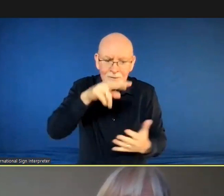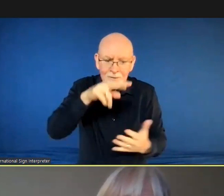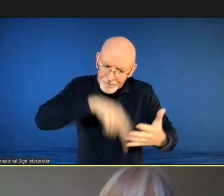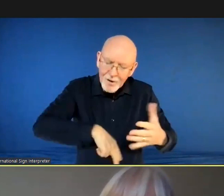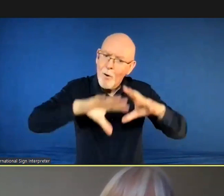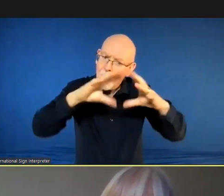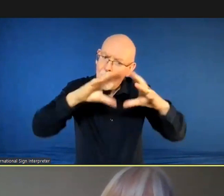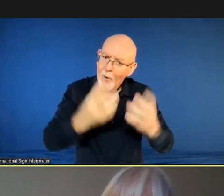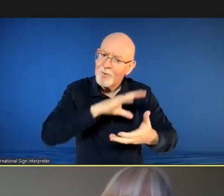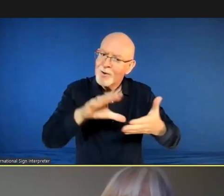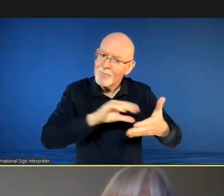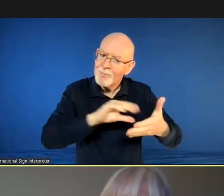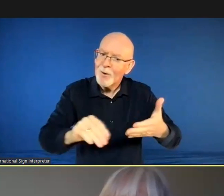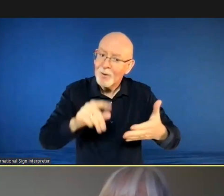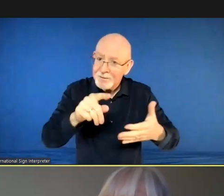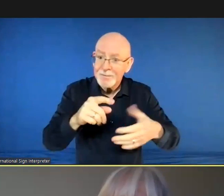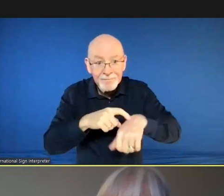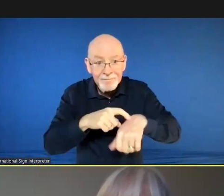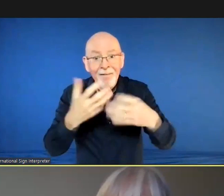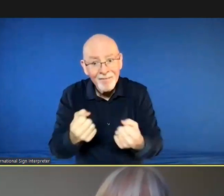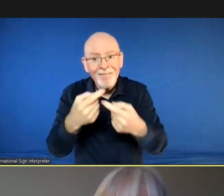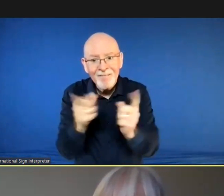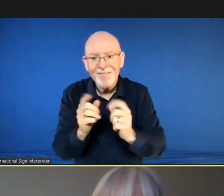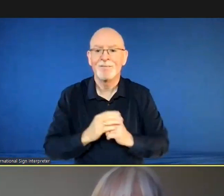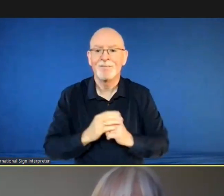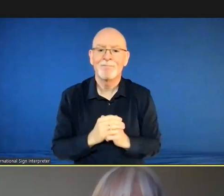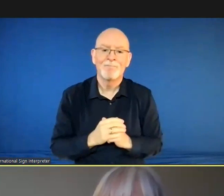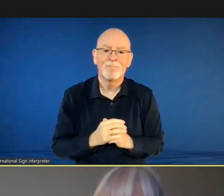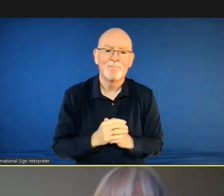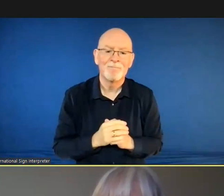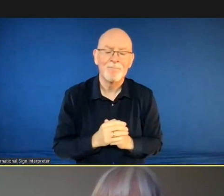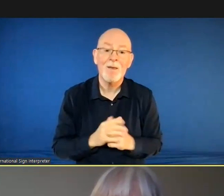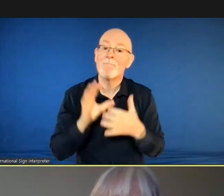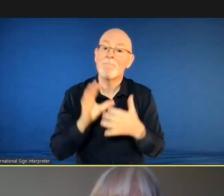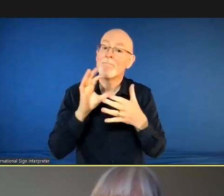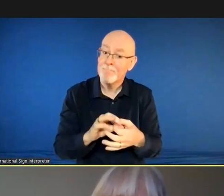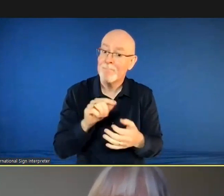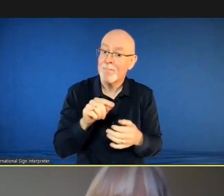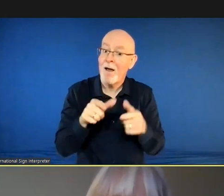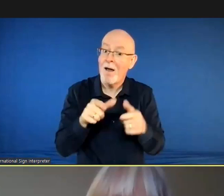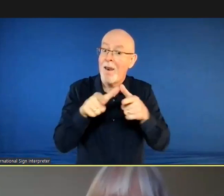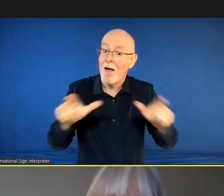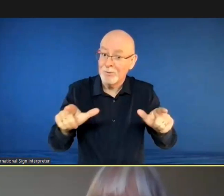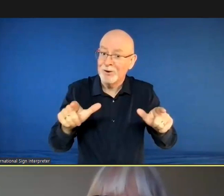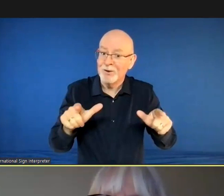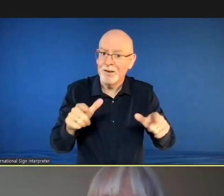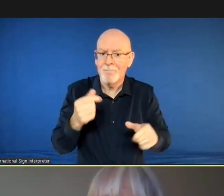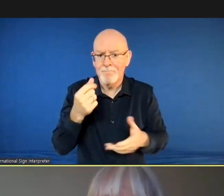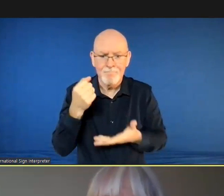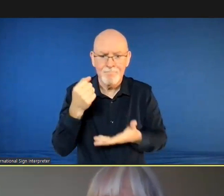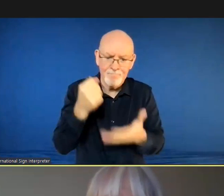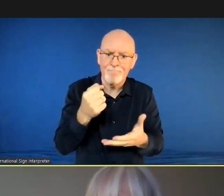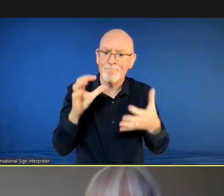In terms of language and communication, this has to be chapter 1, really, because for deaf children,